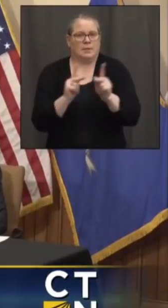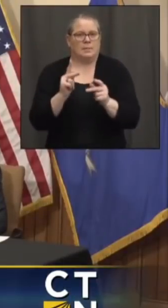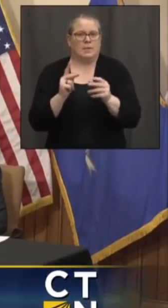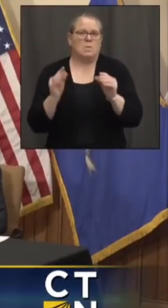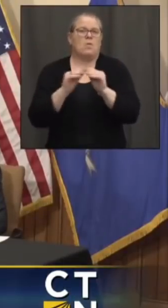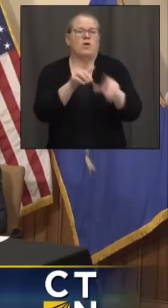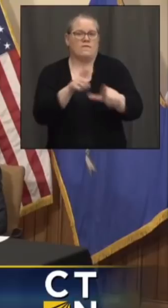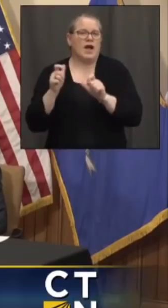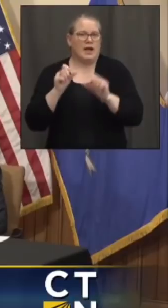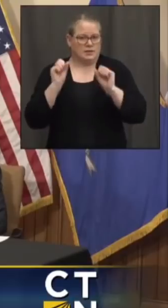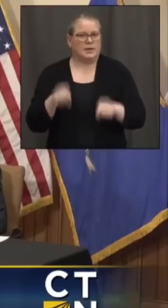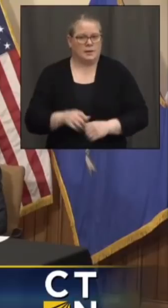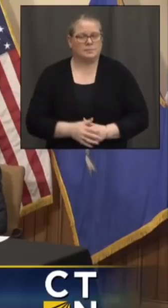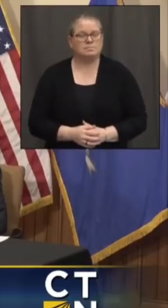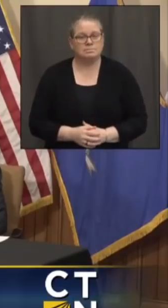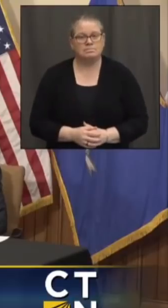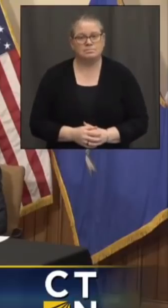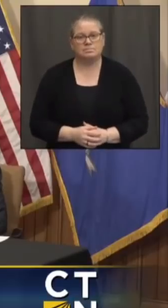The Hartford Courant.